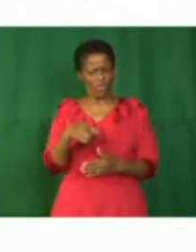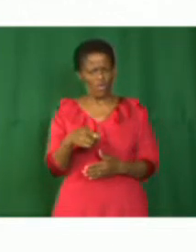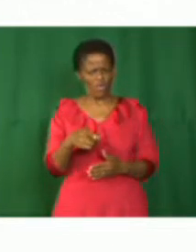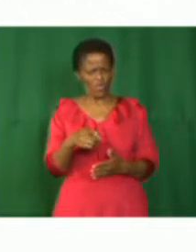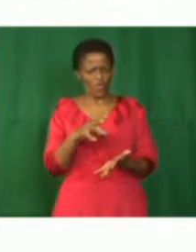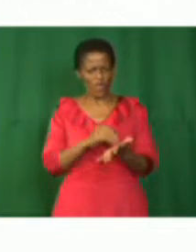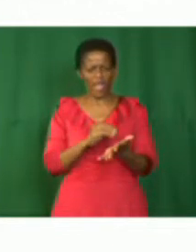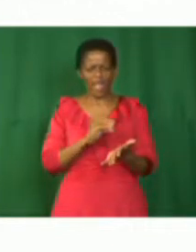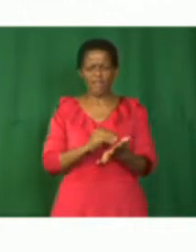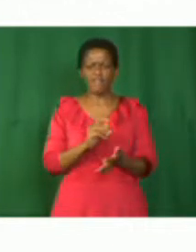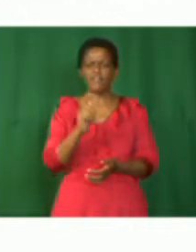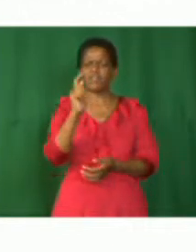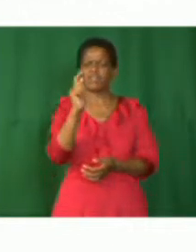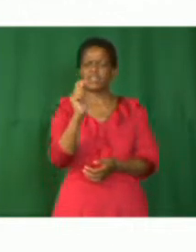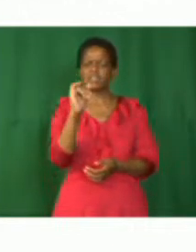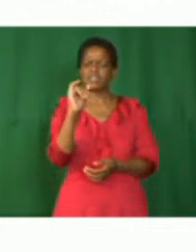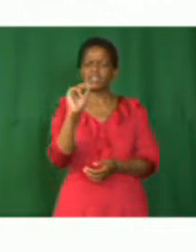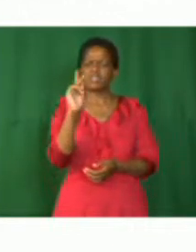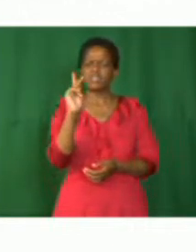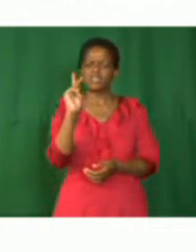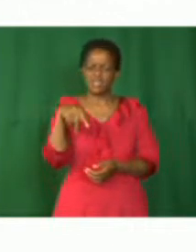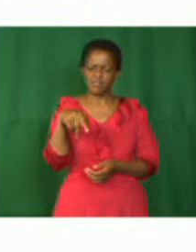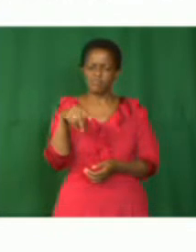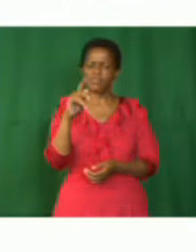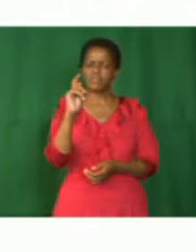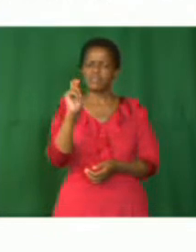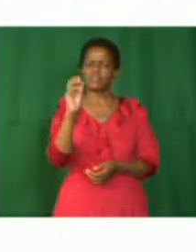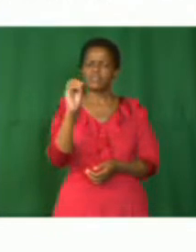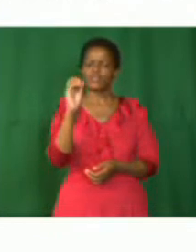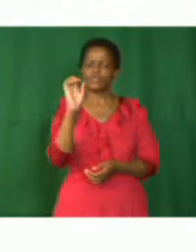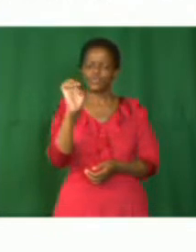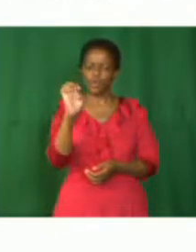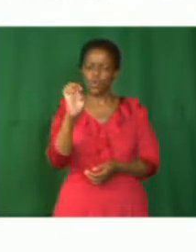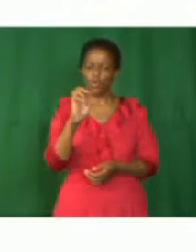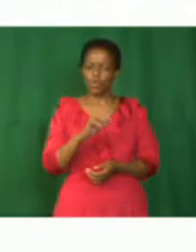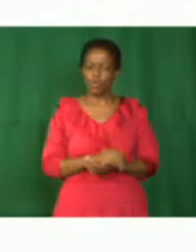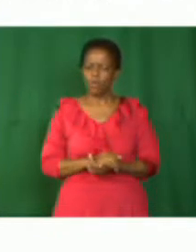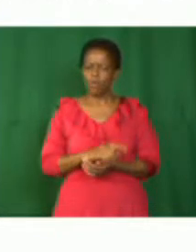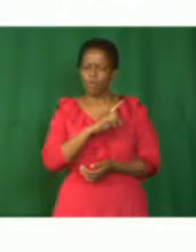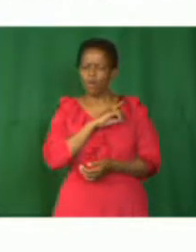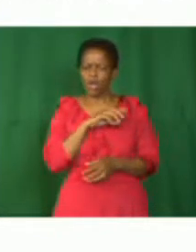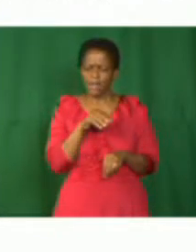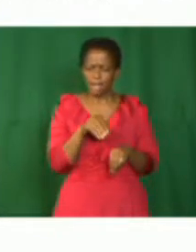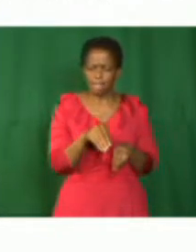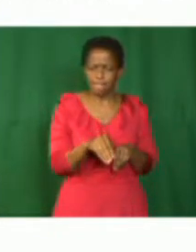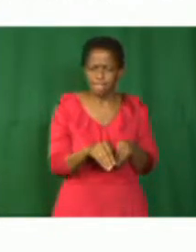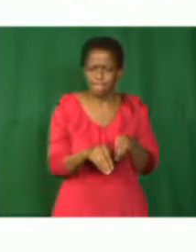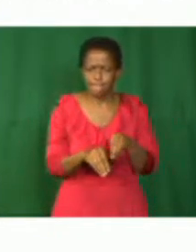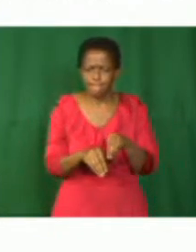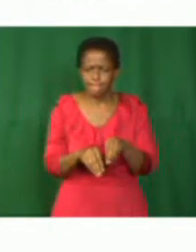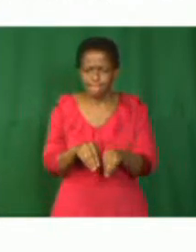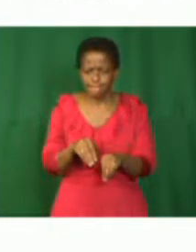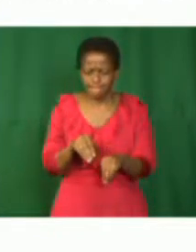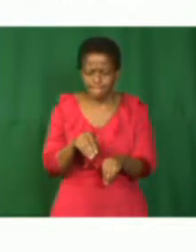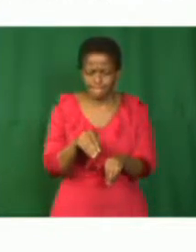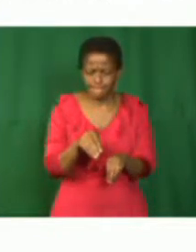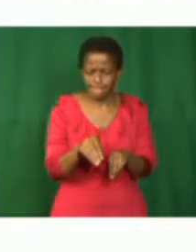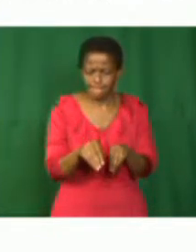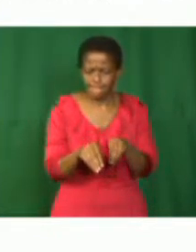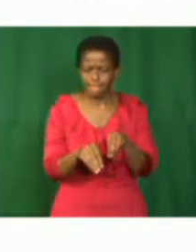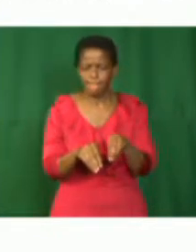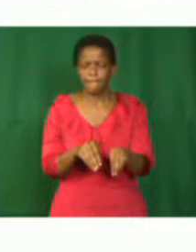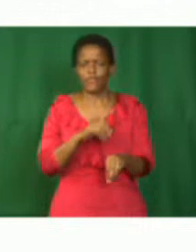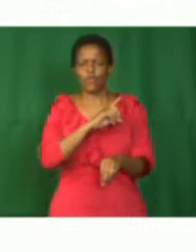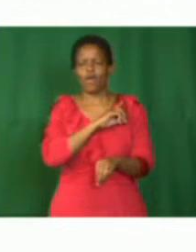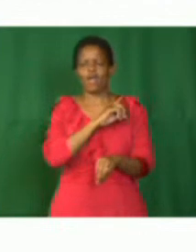yourself? Have you ever seen someone who used to tiptoe? Why do you tiptoe? Those are the questions you should ask